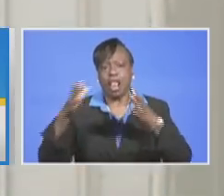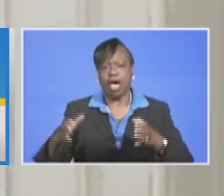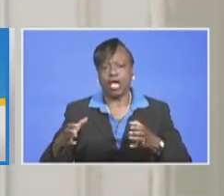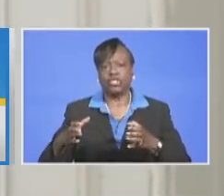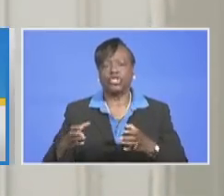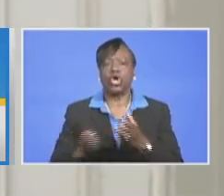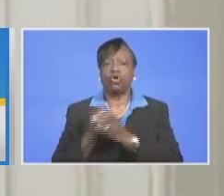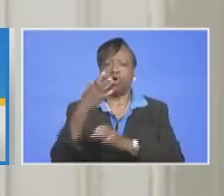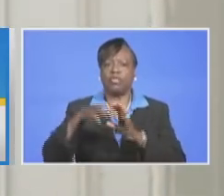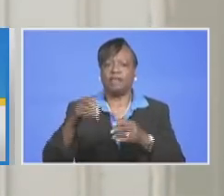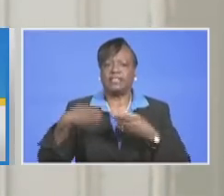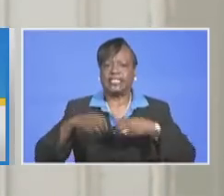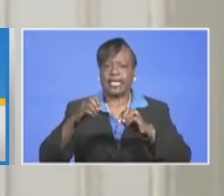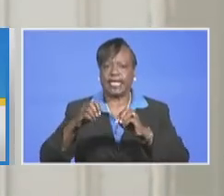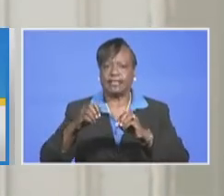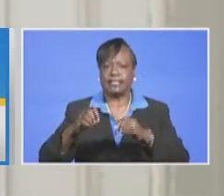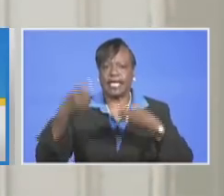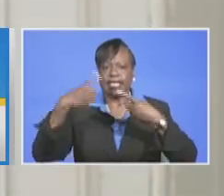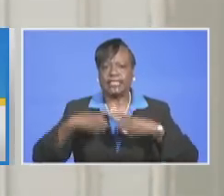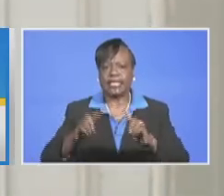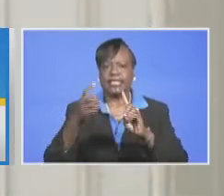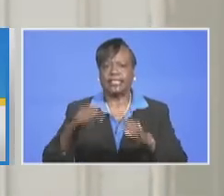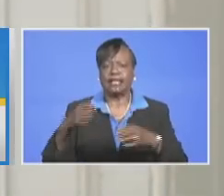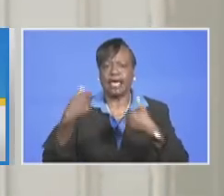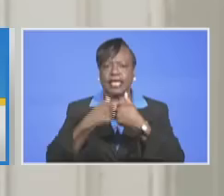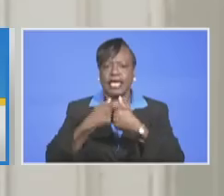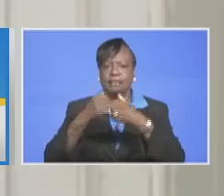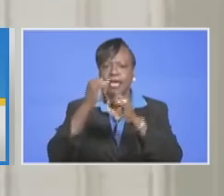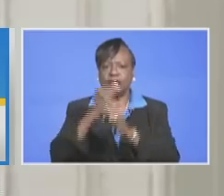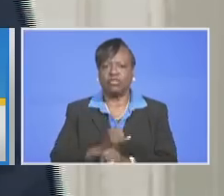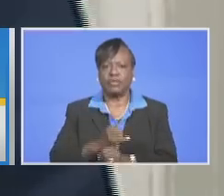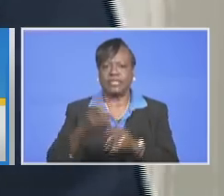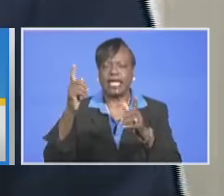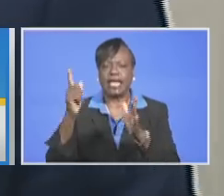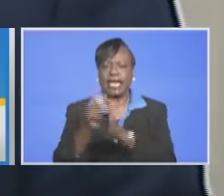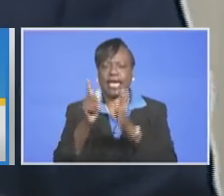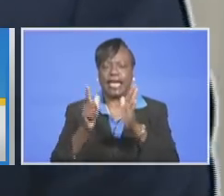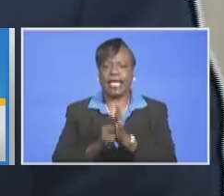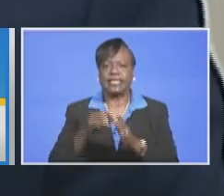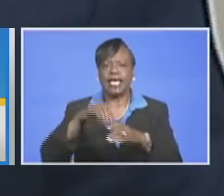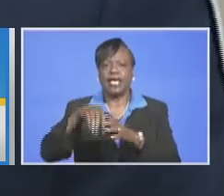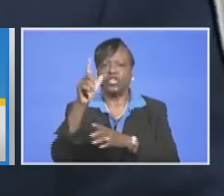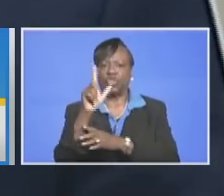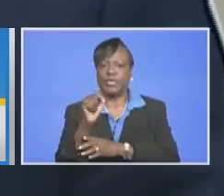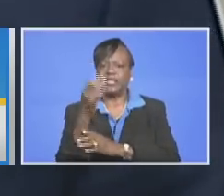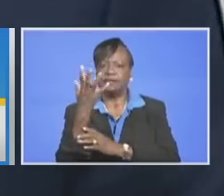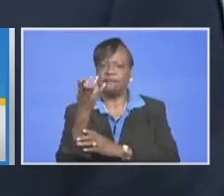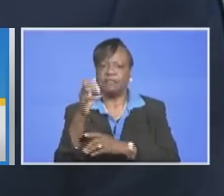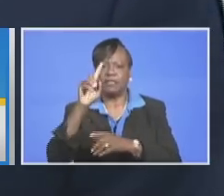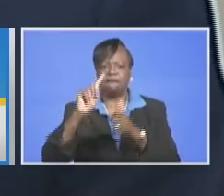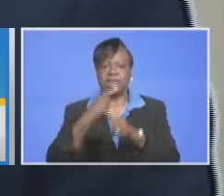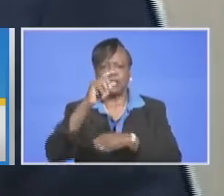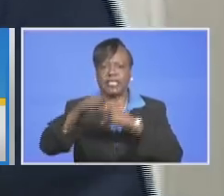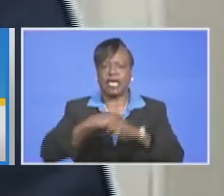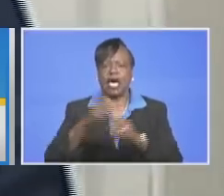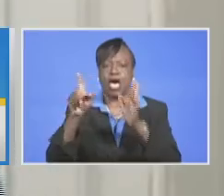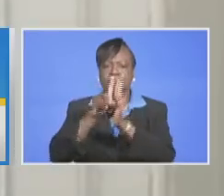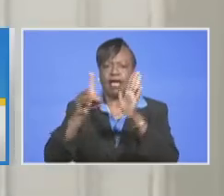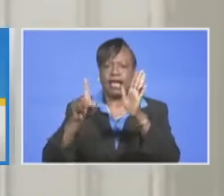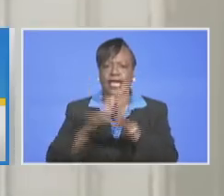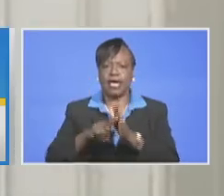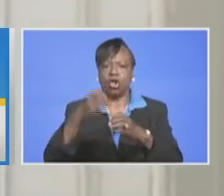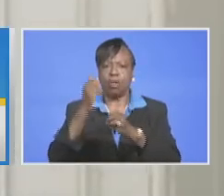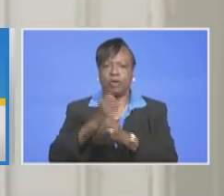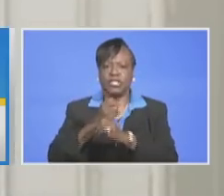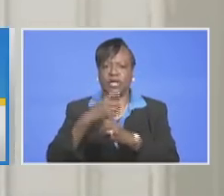in sales since the gaming industry was legalized. In 2015, their first year of legal operation, the sales of